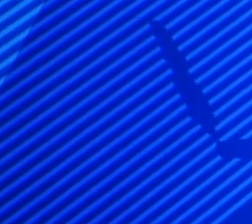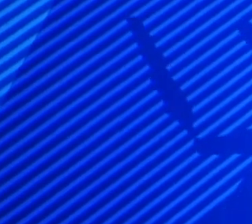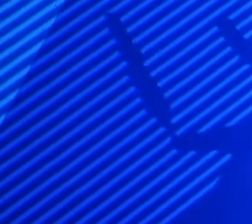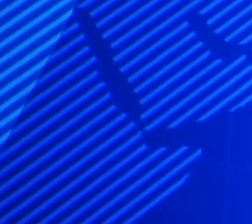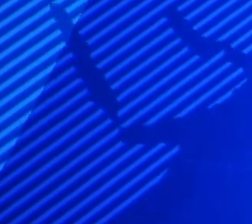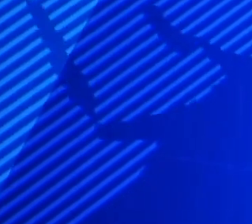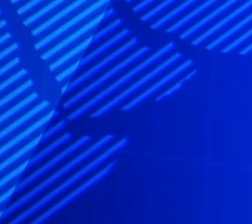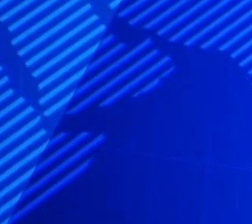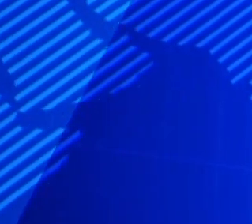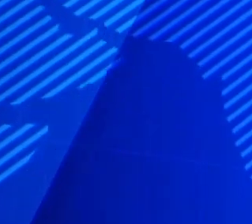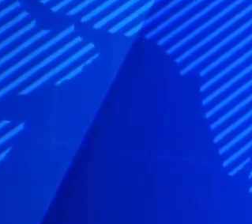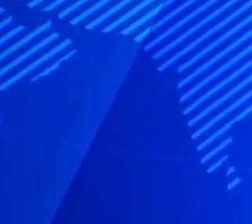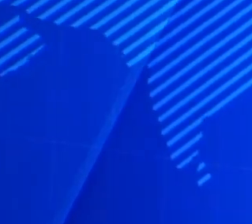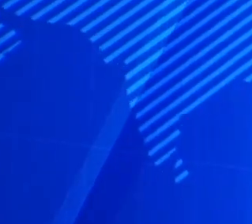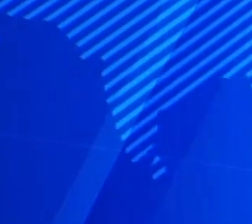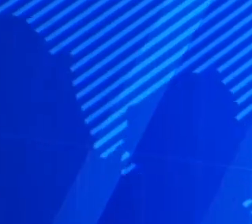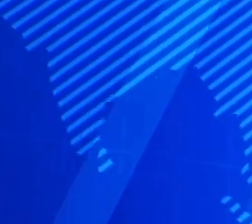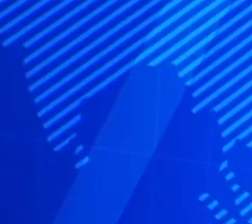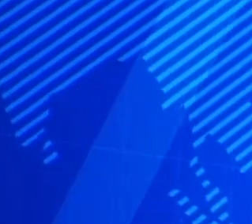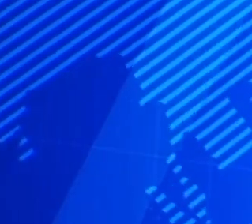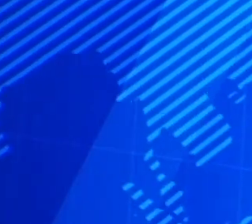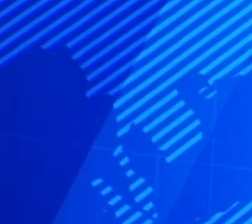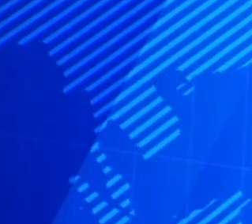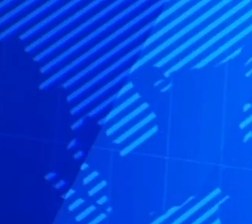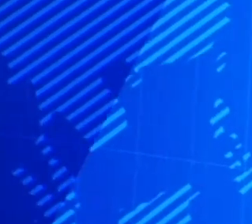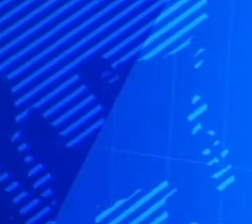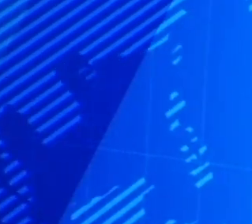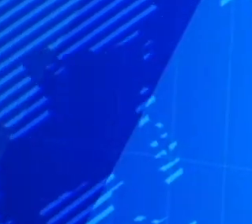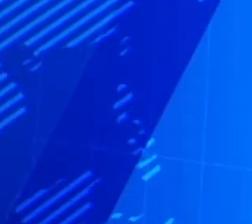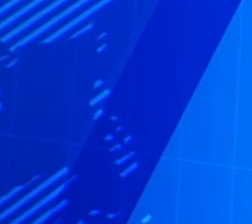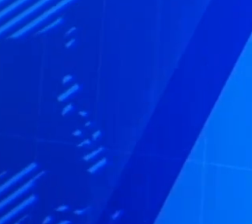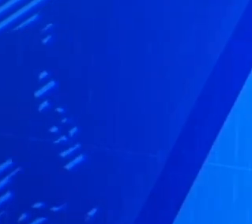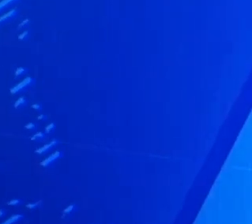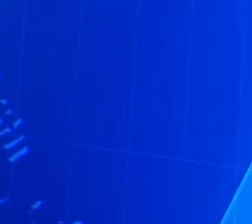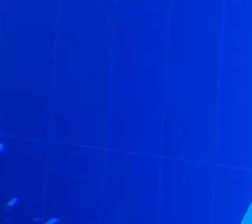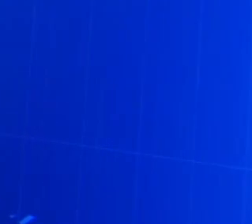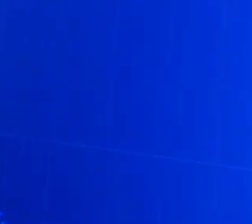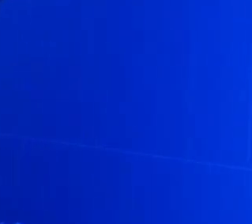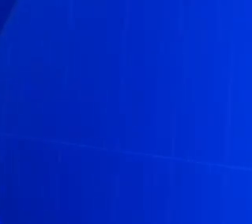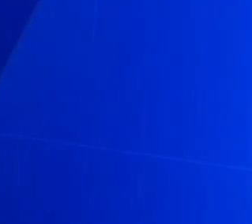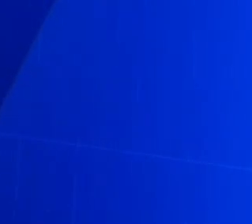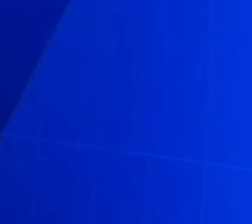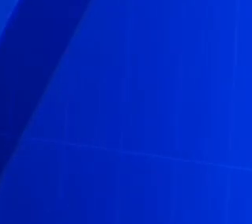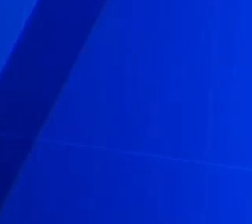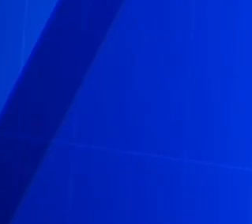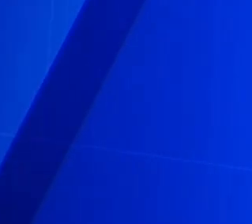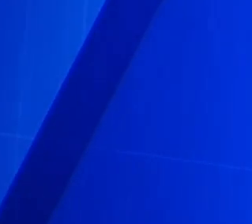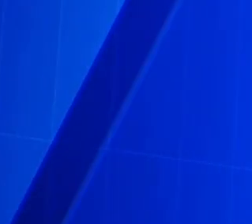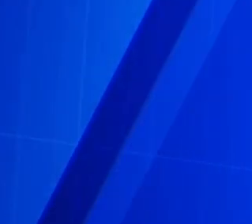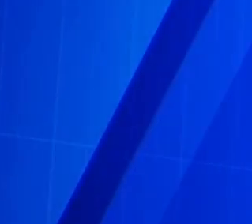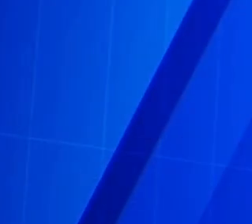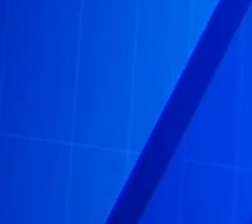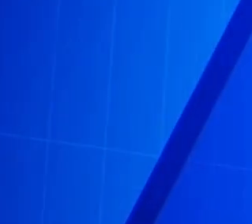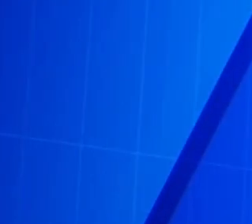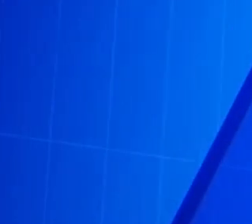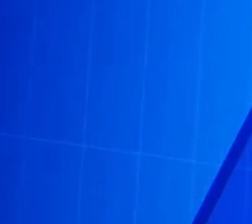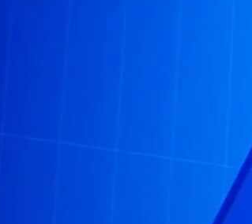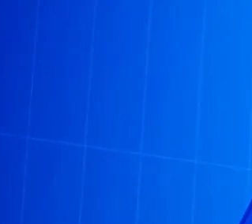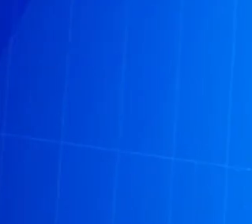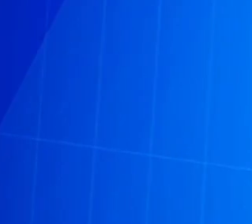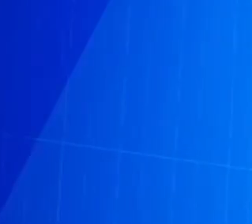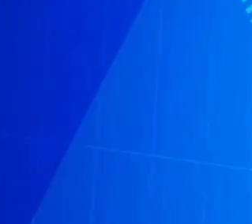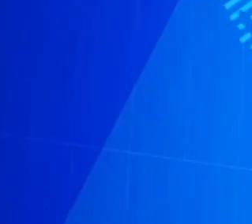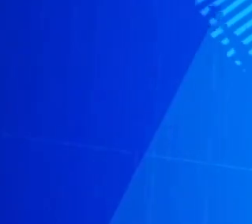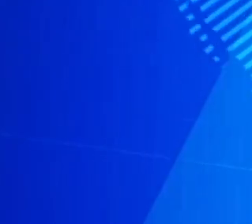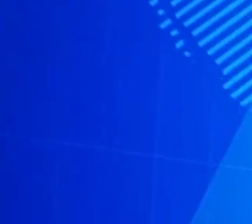says her team will be utilizing the yard-to-yard Find the Child initiative to reconnect students to schools.